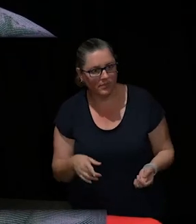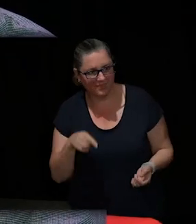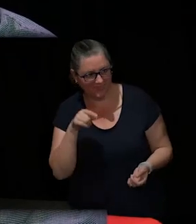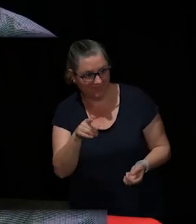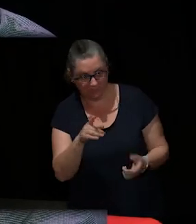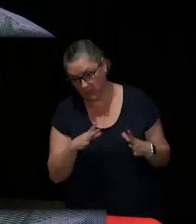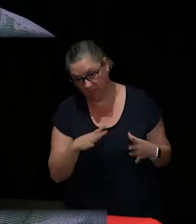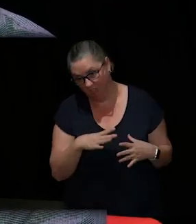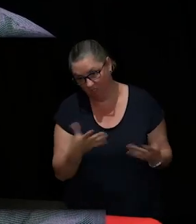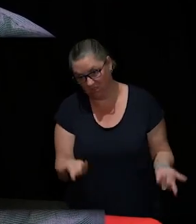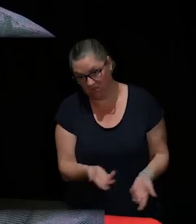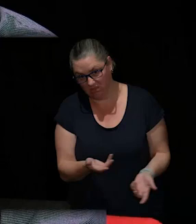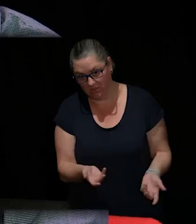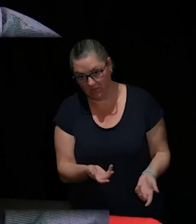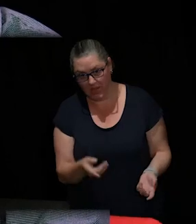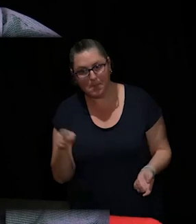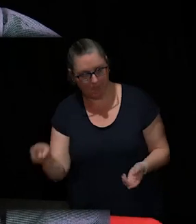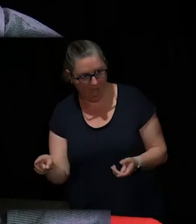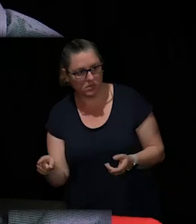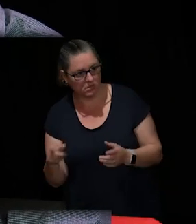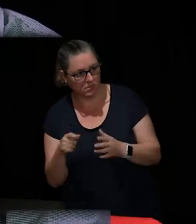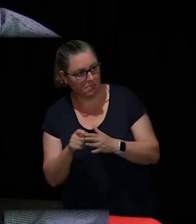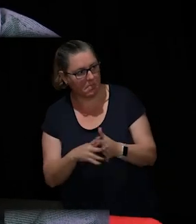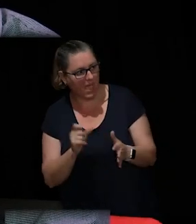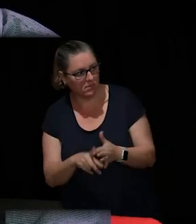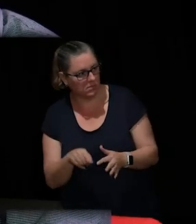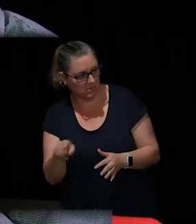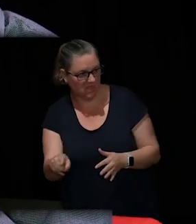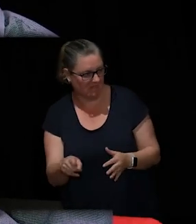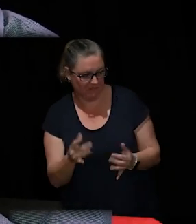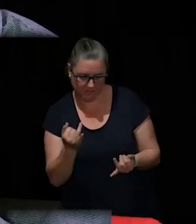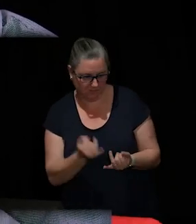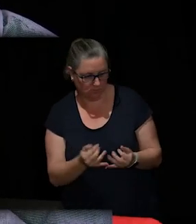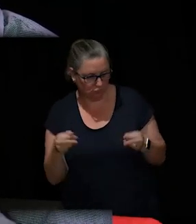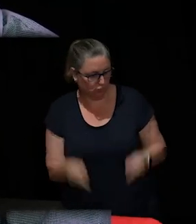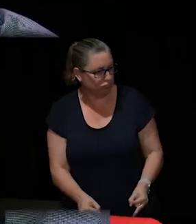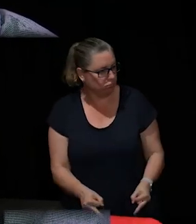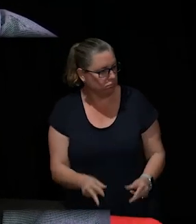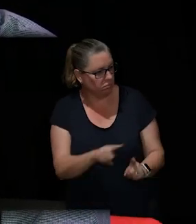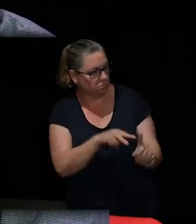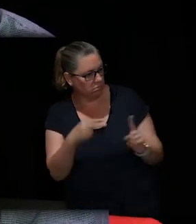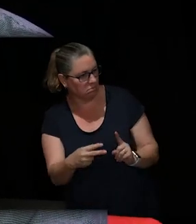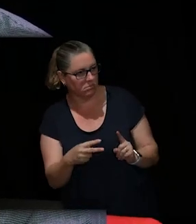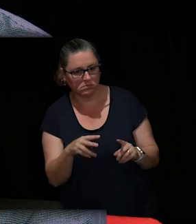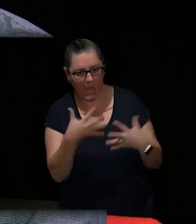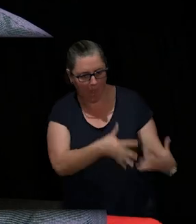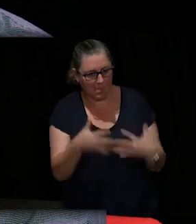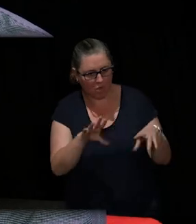But Vice President Pence has very set views about the way sort of American family life should be that I just disagree with.